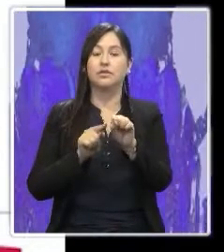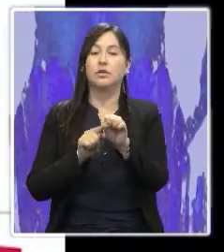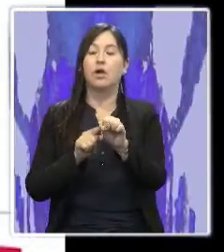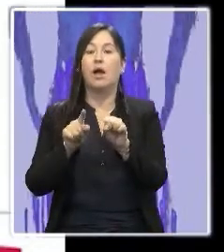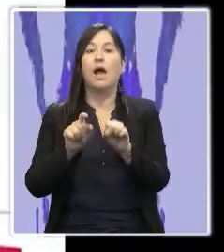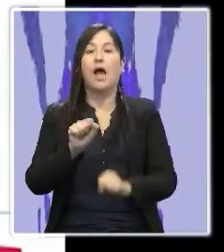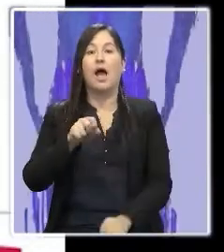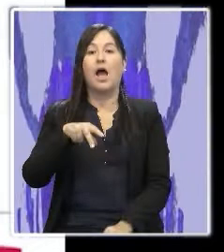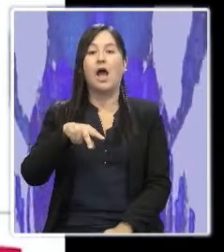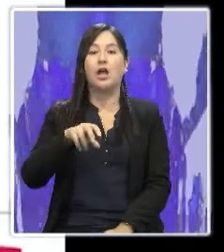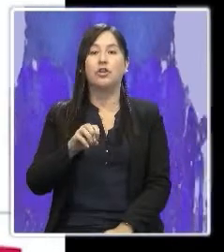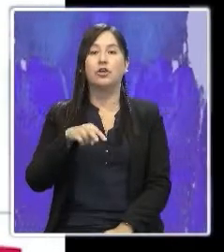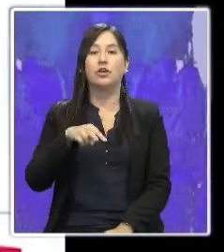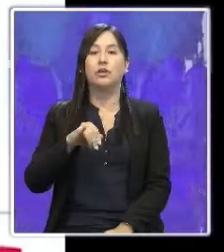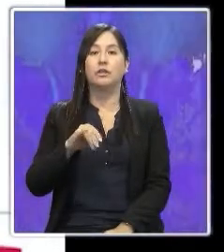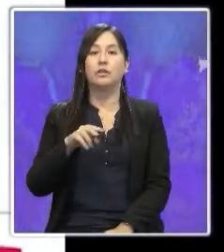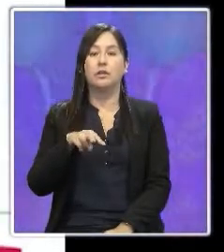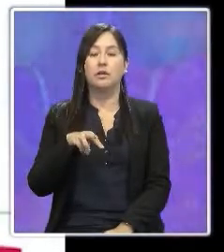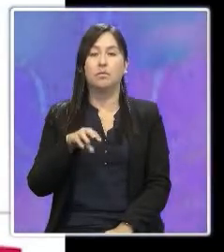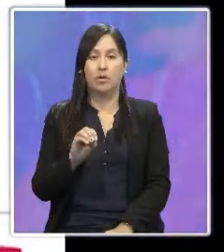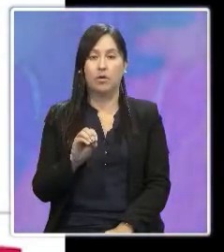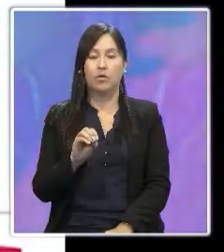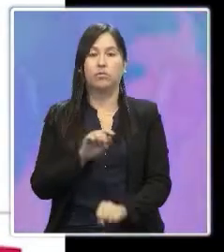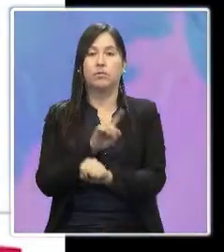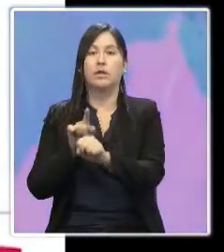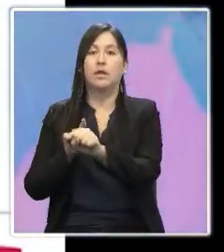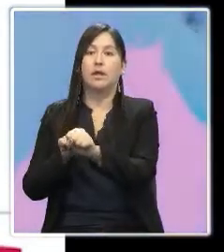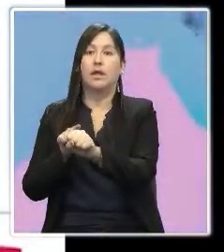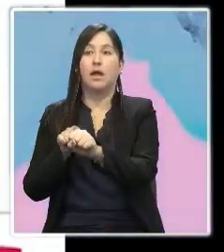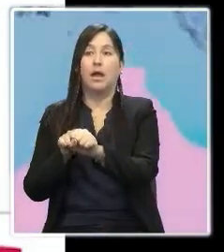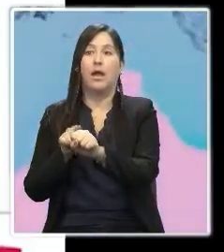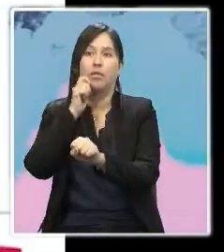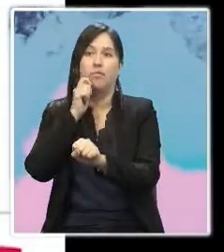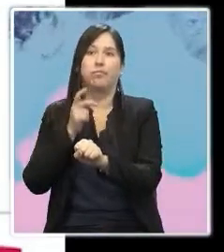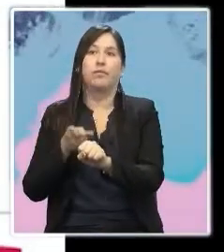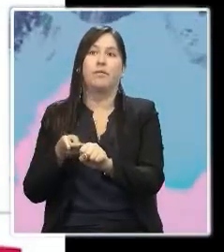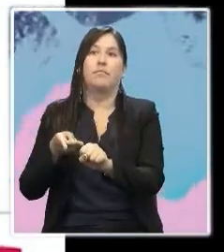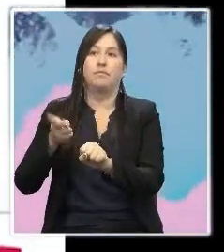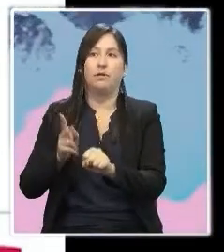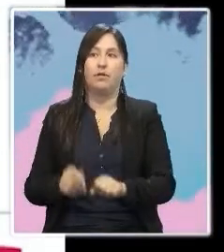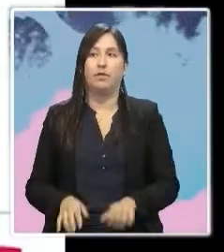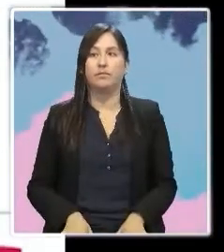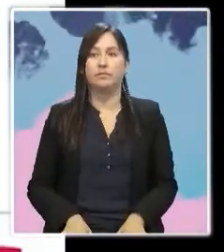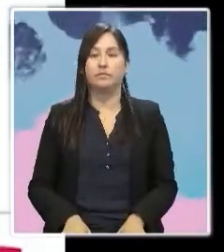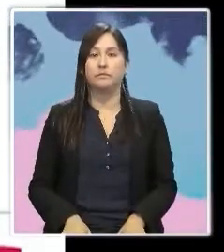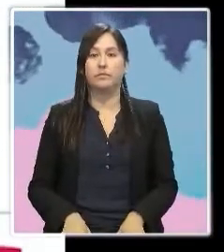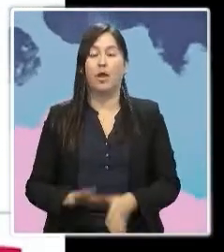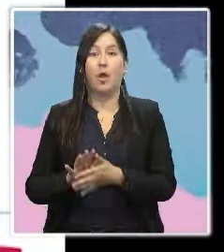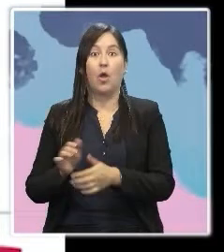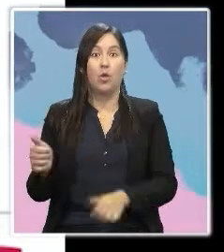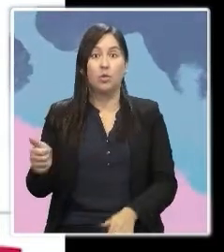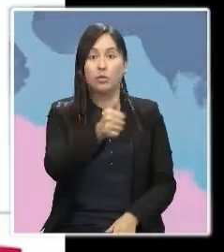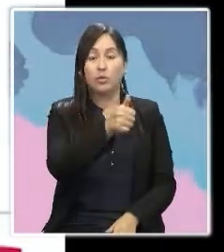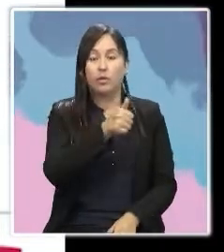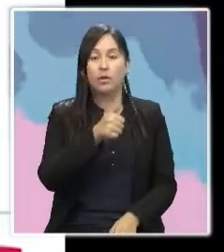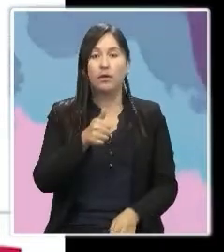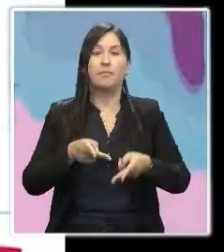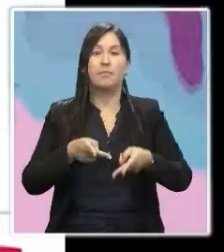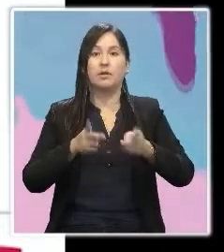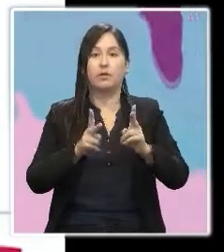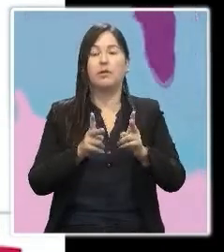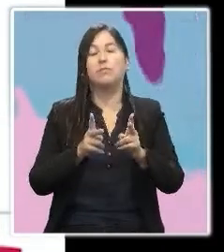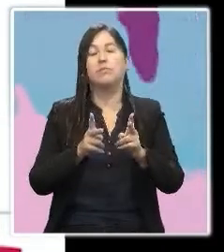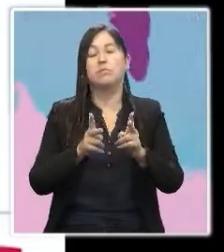accessible, it's now become highly affordable, and that when people are online, they feel very anonymous. These 3 things are